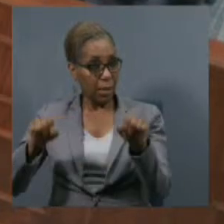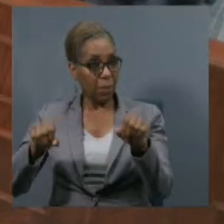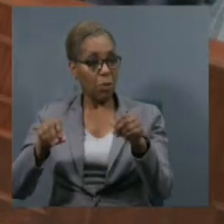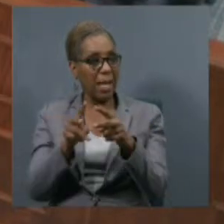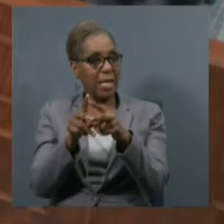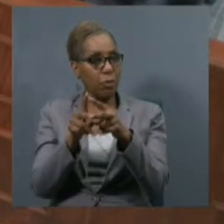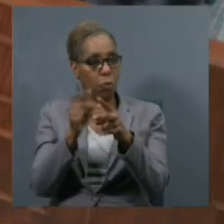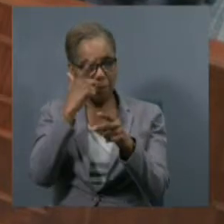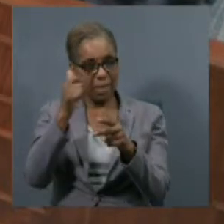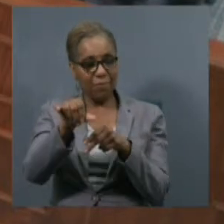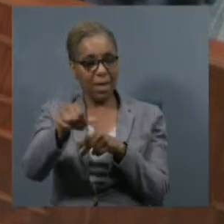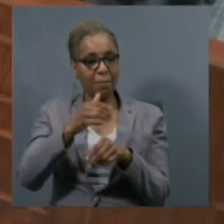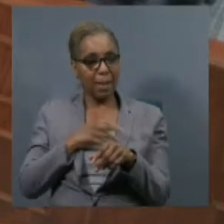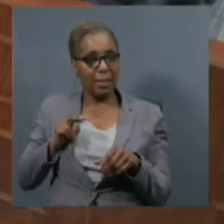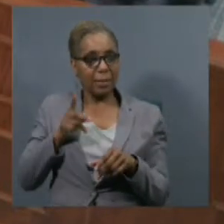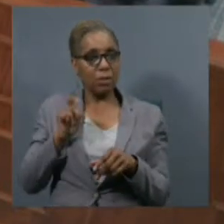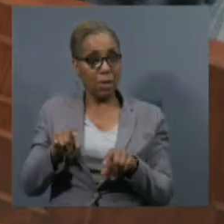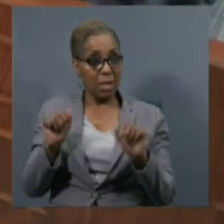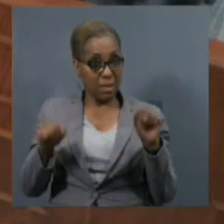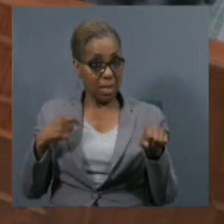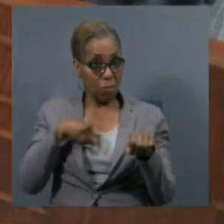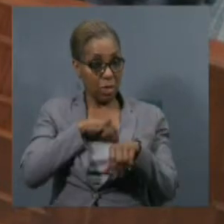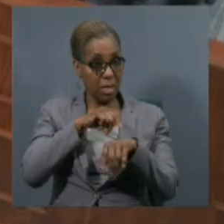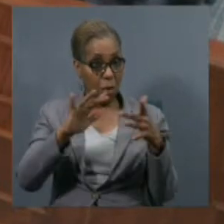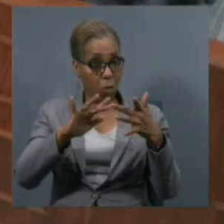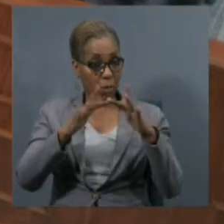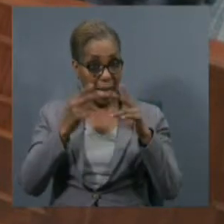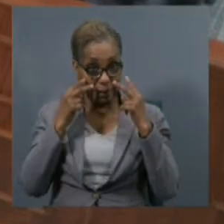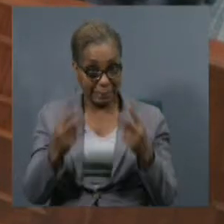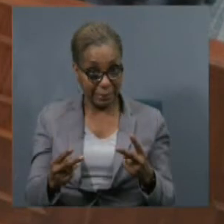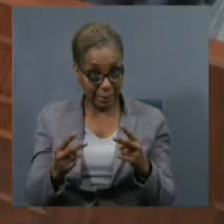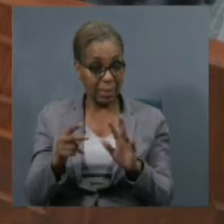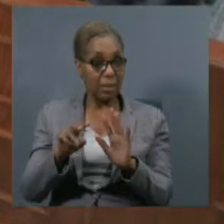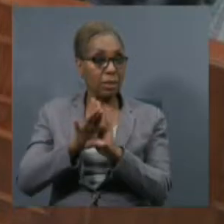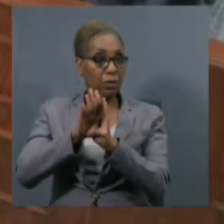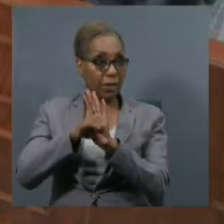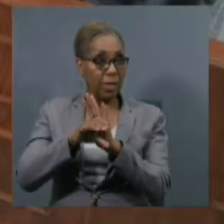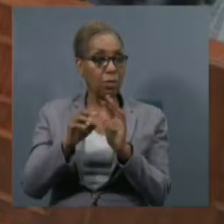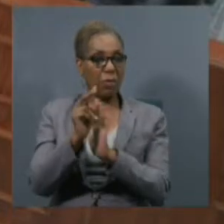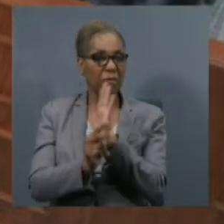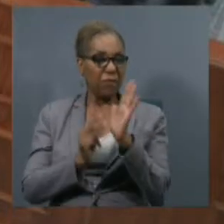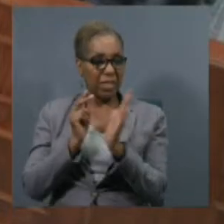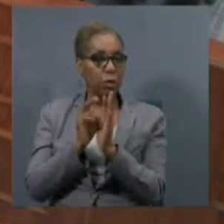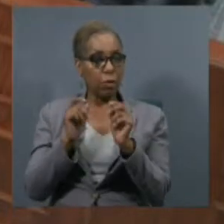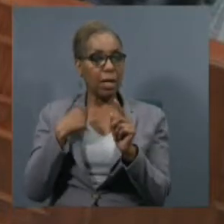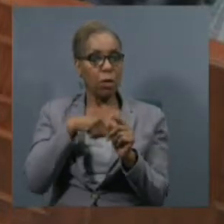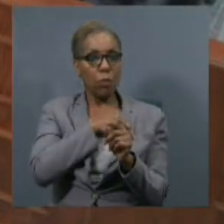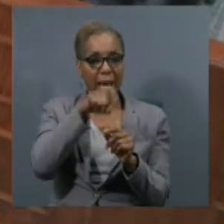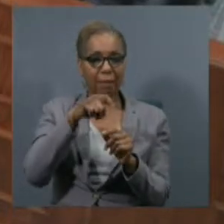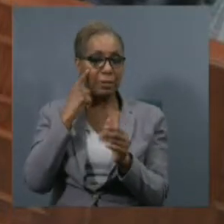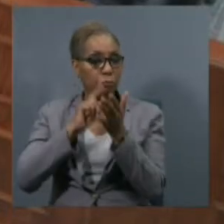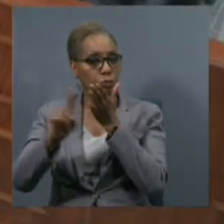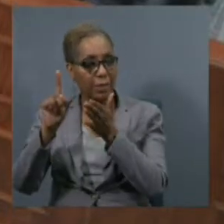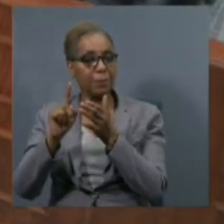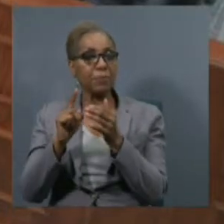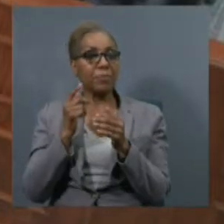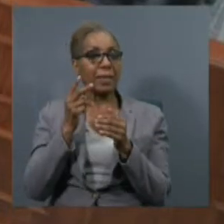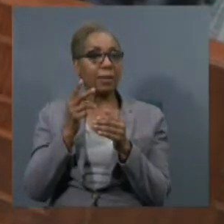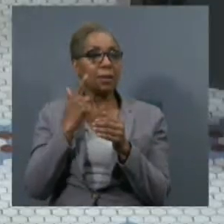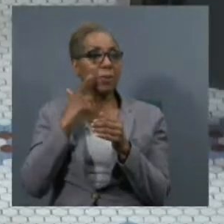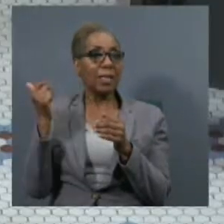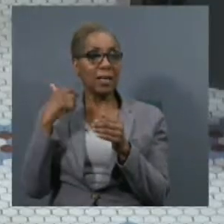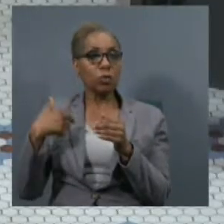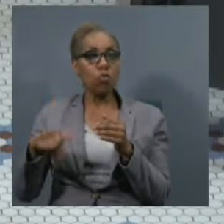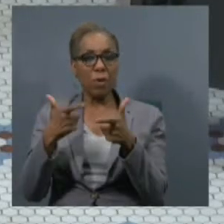that was my second question. Can we go online and see the video? We will have to look into that because it's a